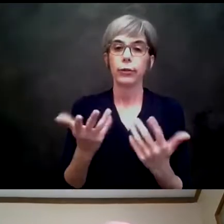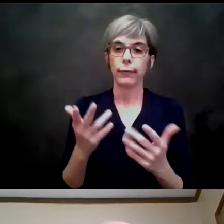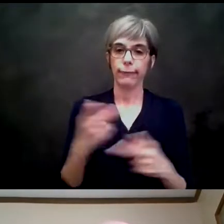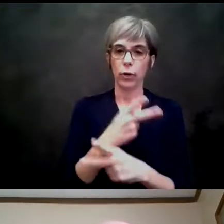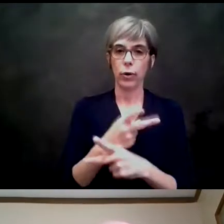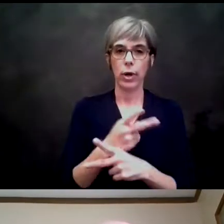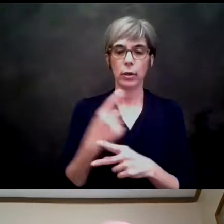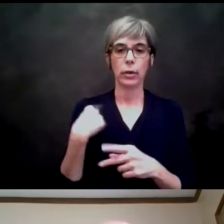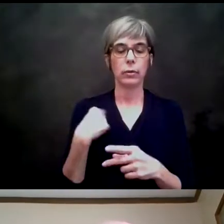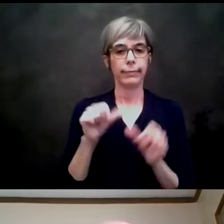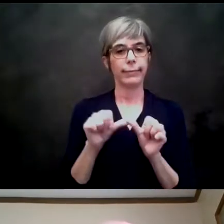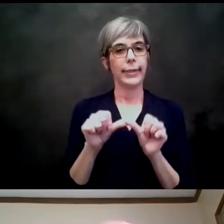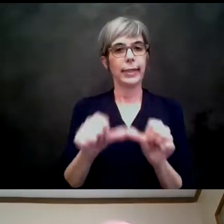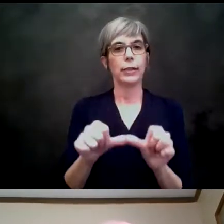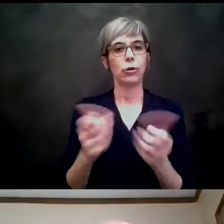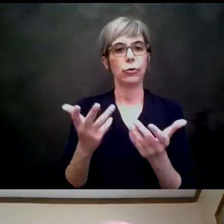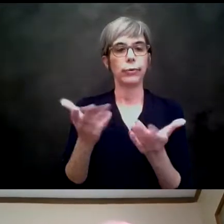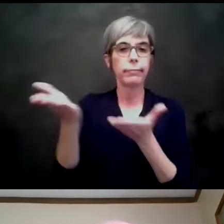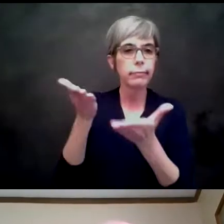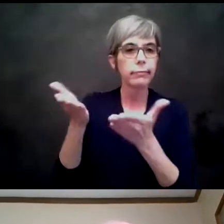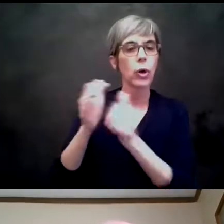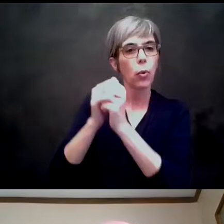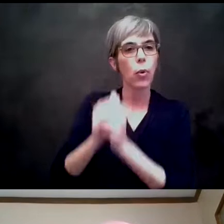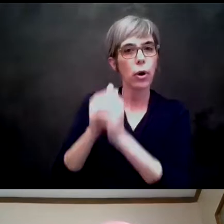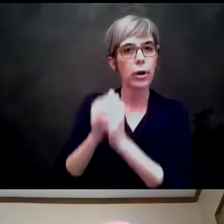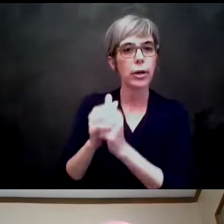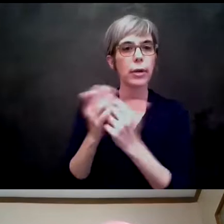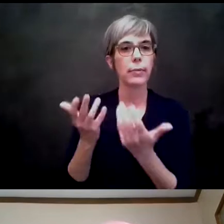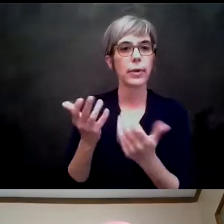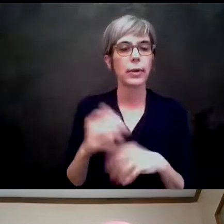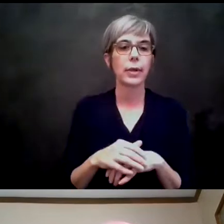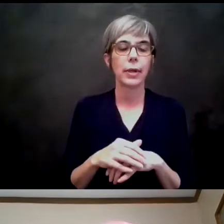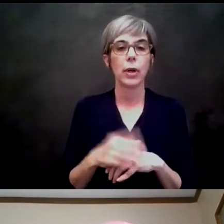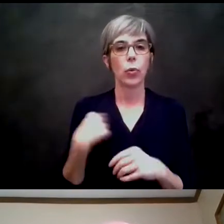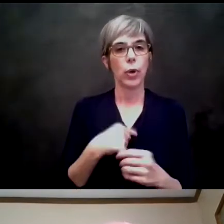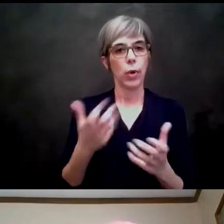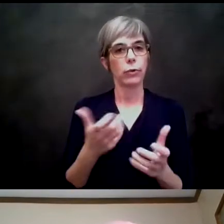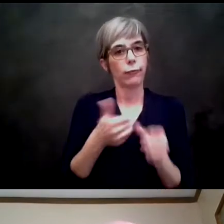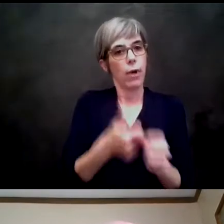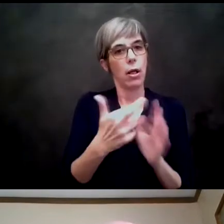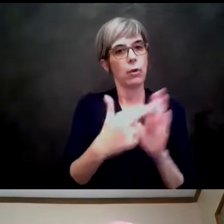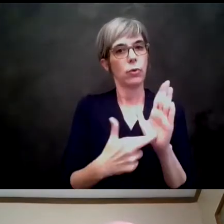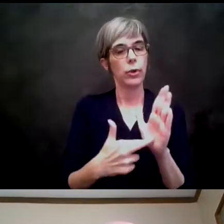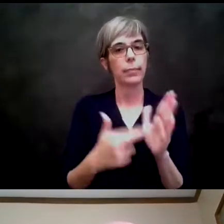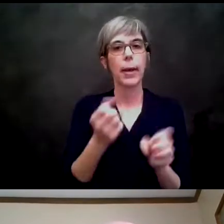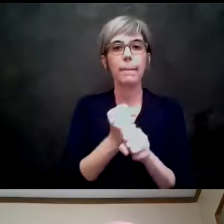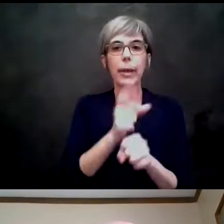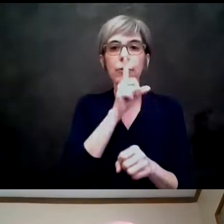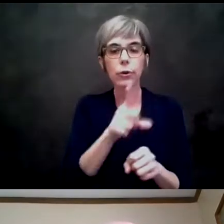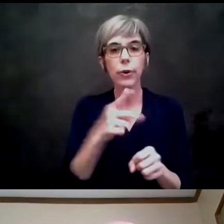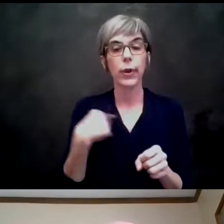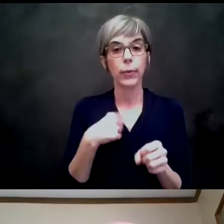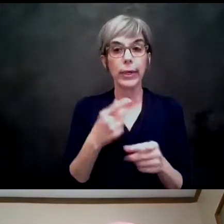that normally affect our ministry as far as our feeding is concerned and as far as our shelter is